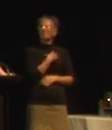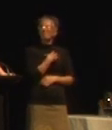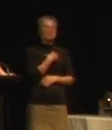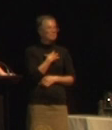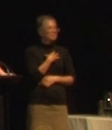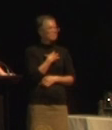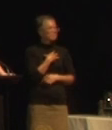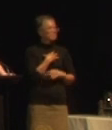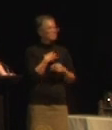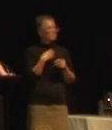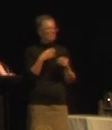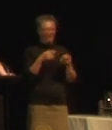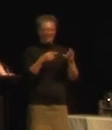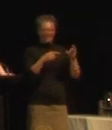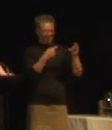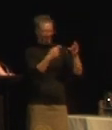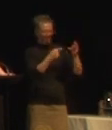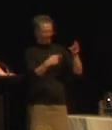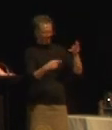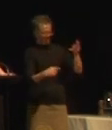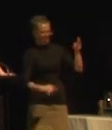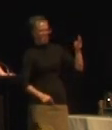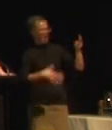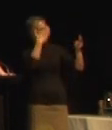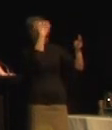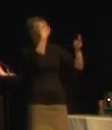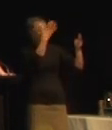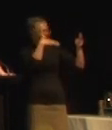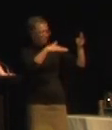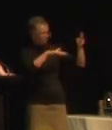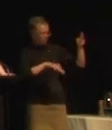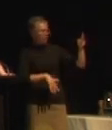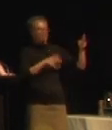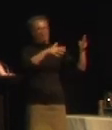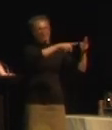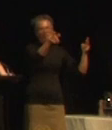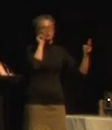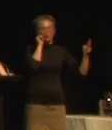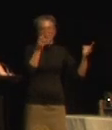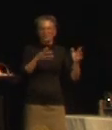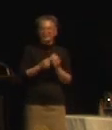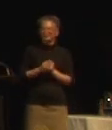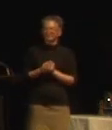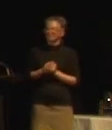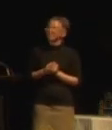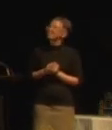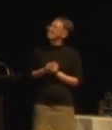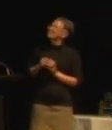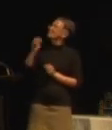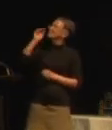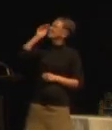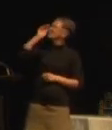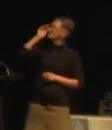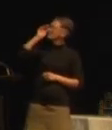And there are other people here, some of whom I don't know, but you probably do. All right. Here's another Wikidata query. New